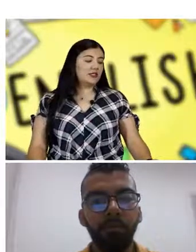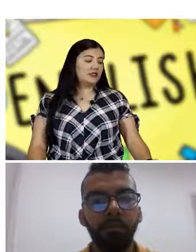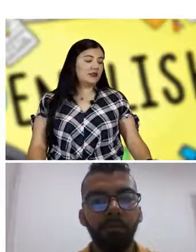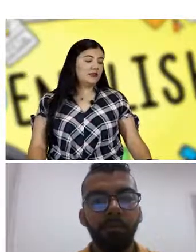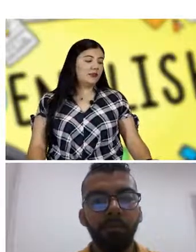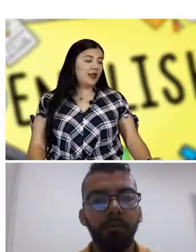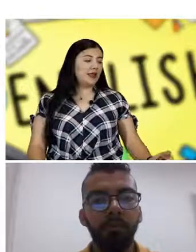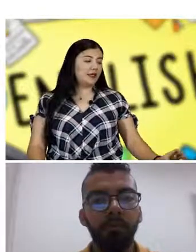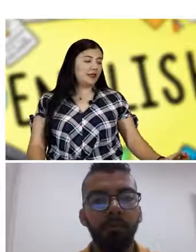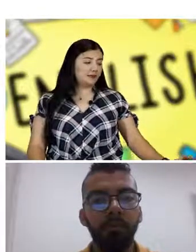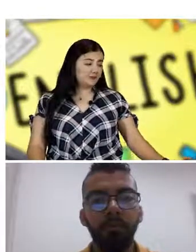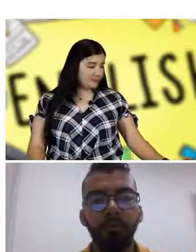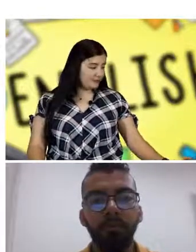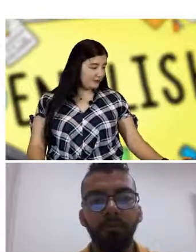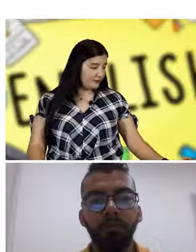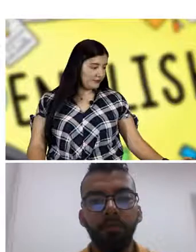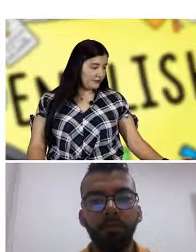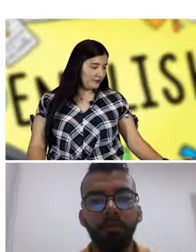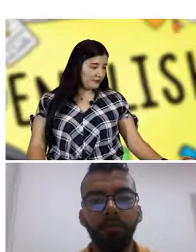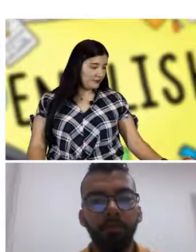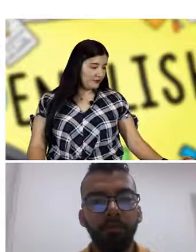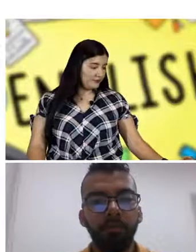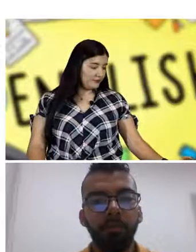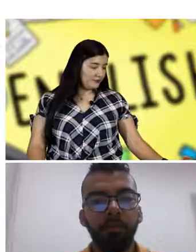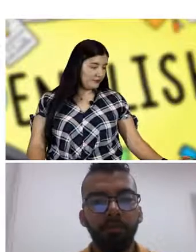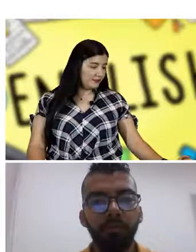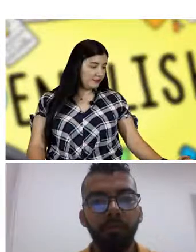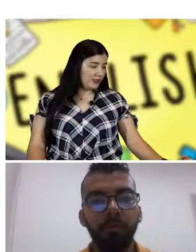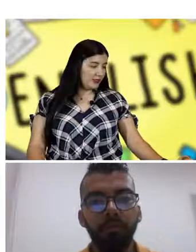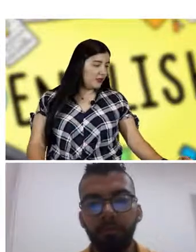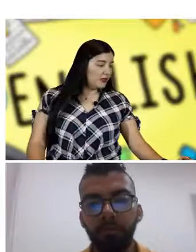So it's your belly.